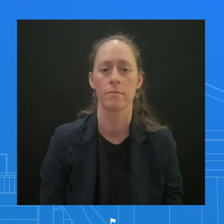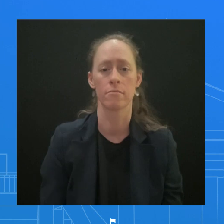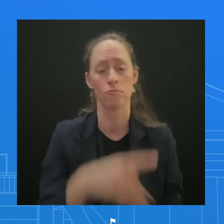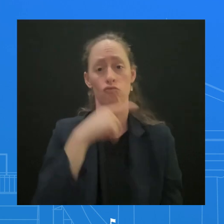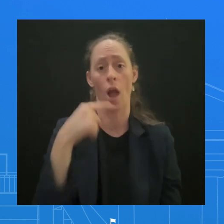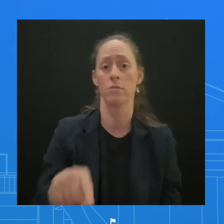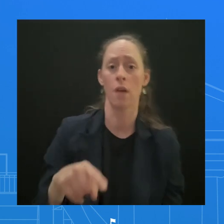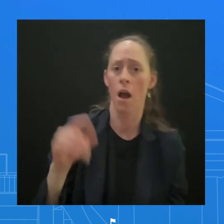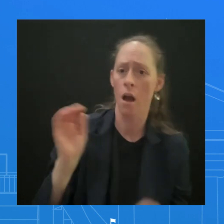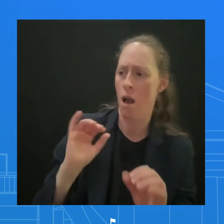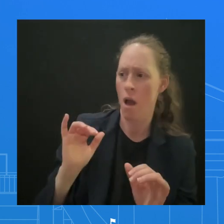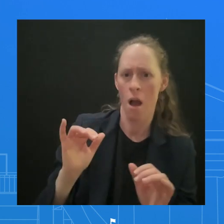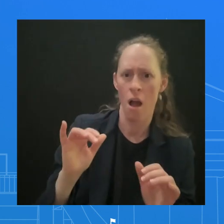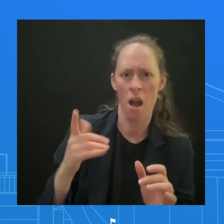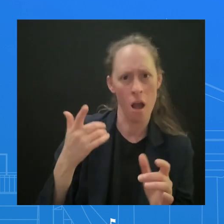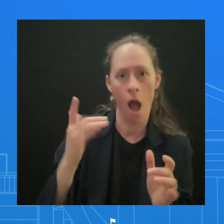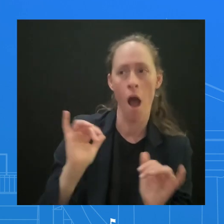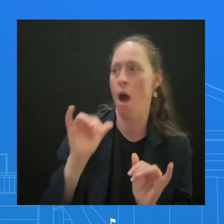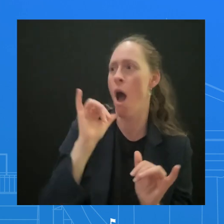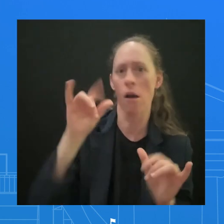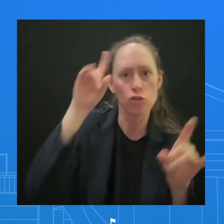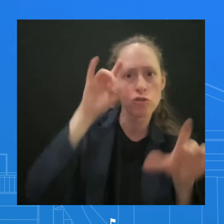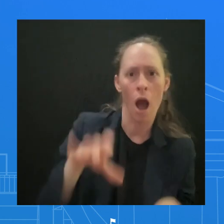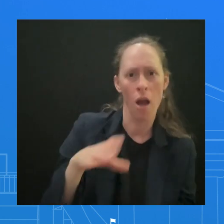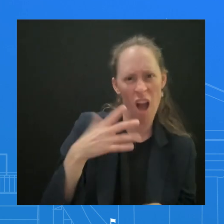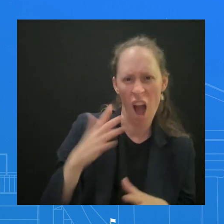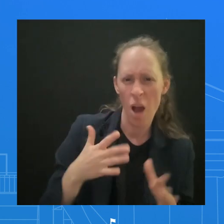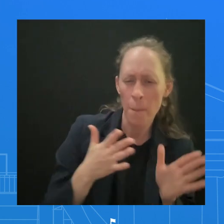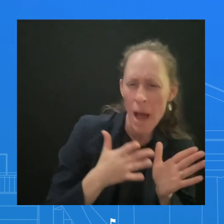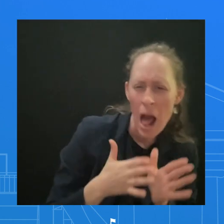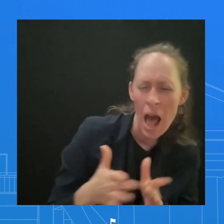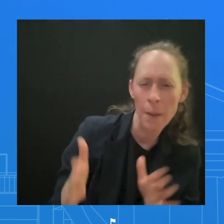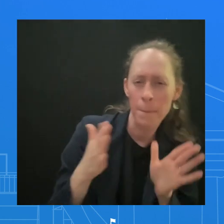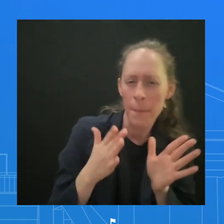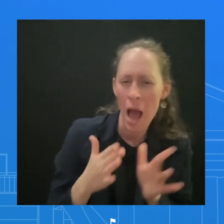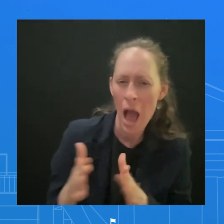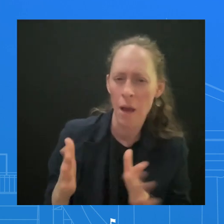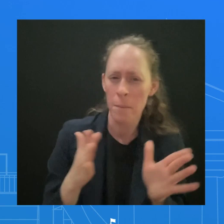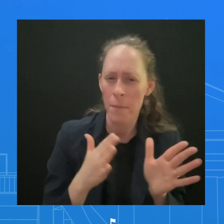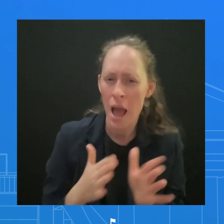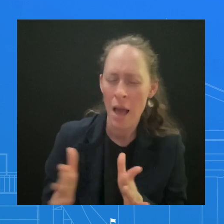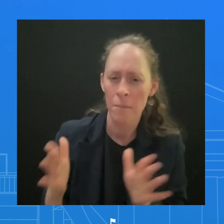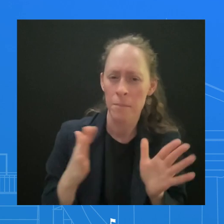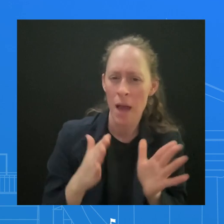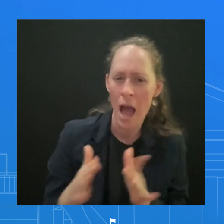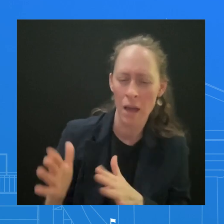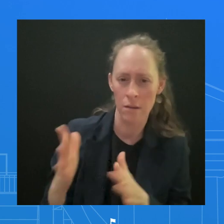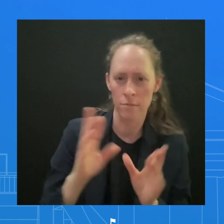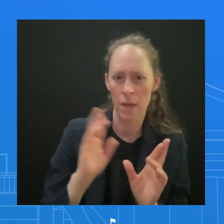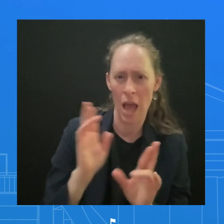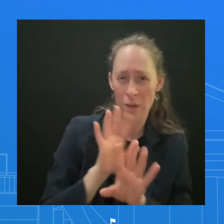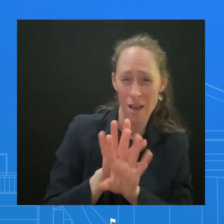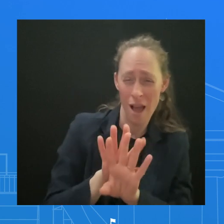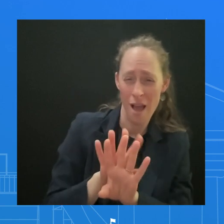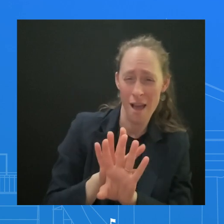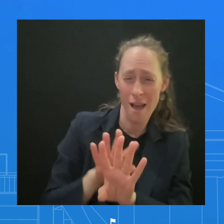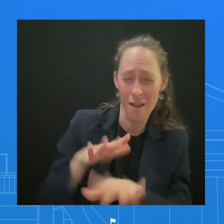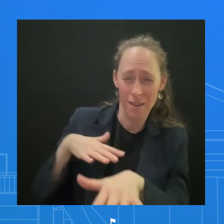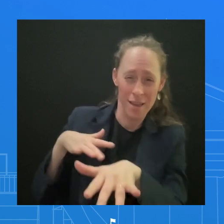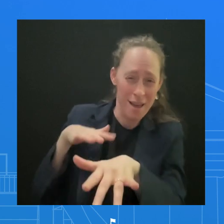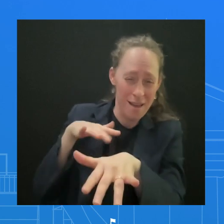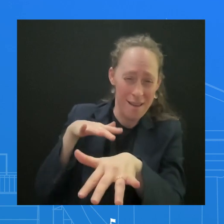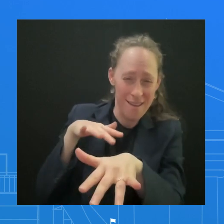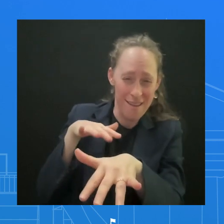the problem set, putting in additional forces, building defense lines, sometimes 3 lines deep. It's not as if the Russians weren't preparing